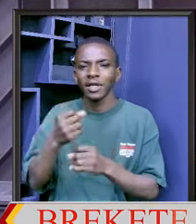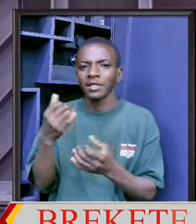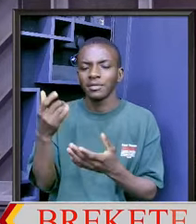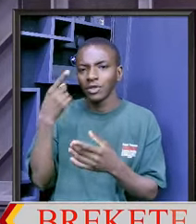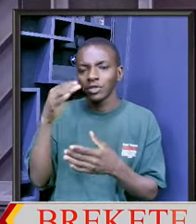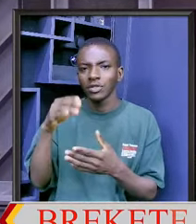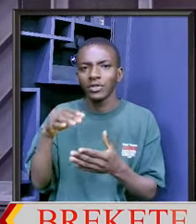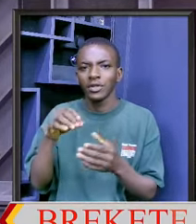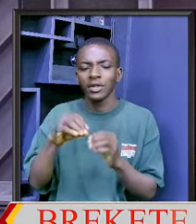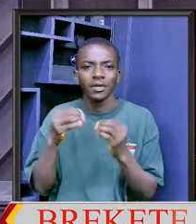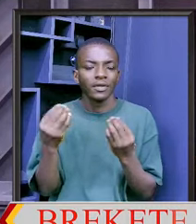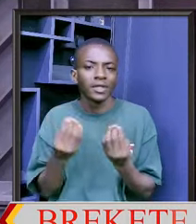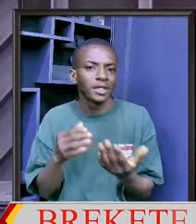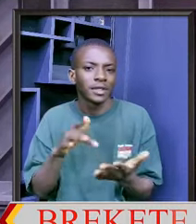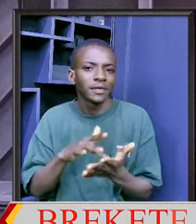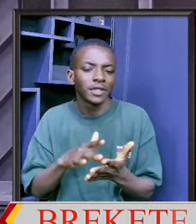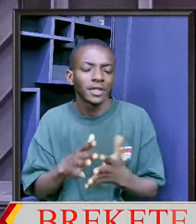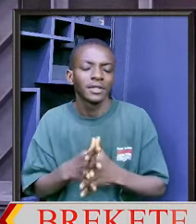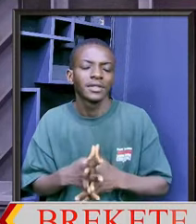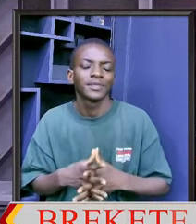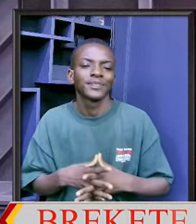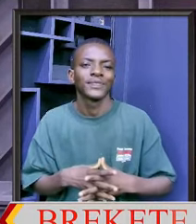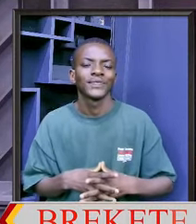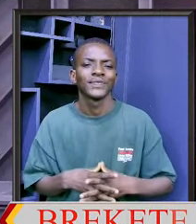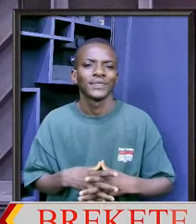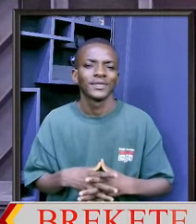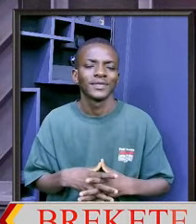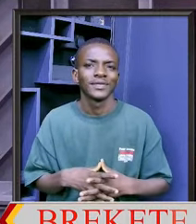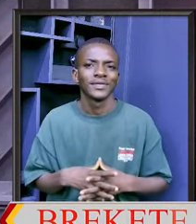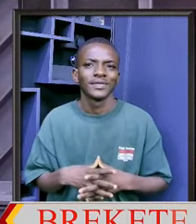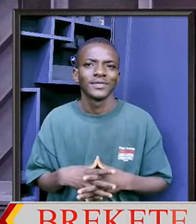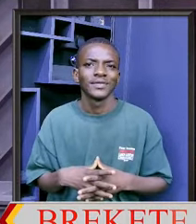that because of the organic fertilizer.